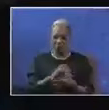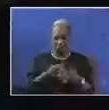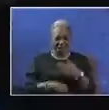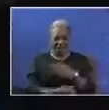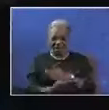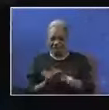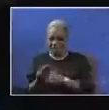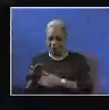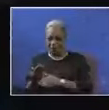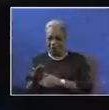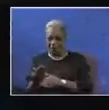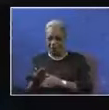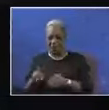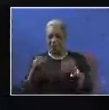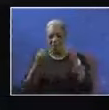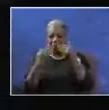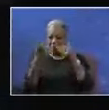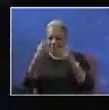with us.